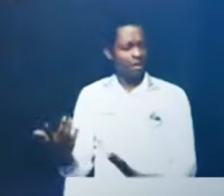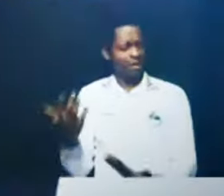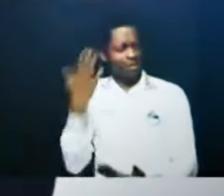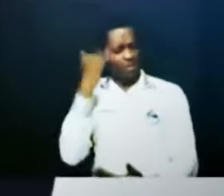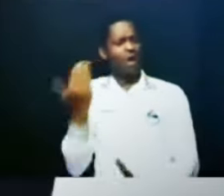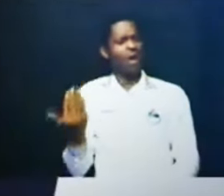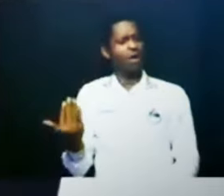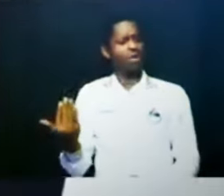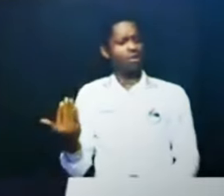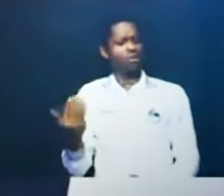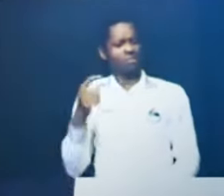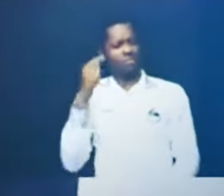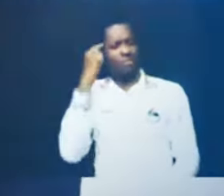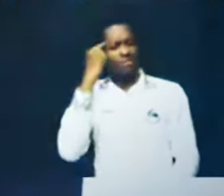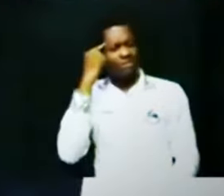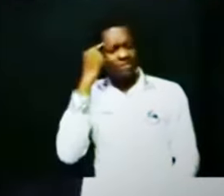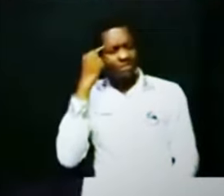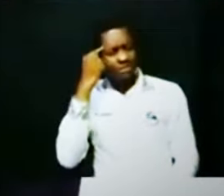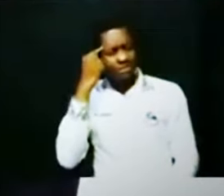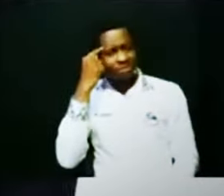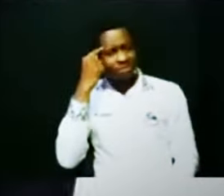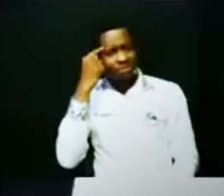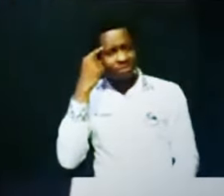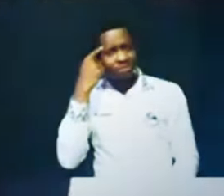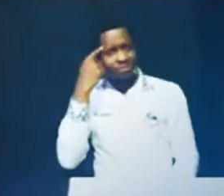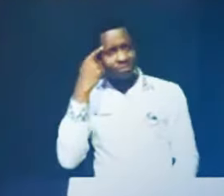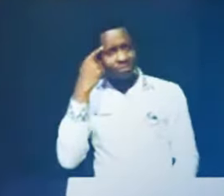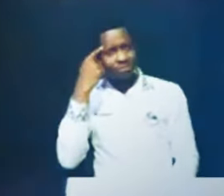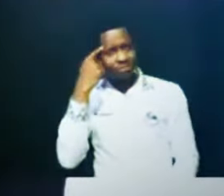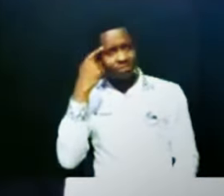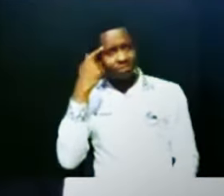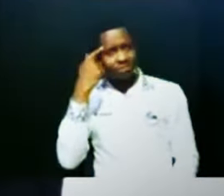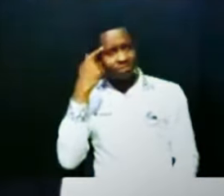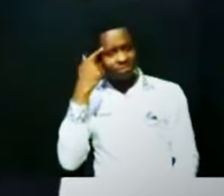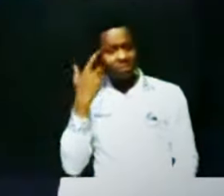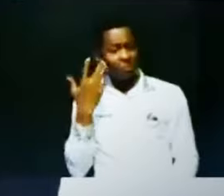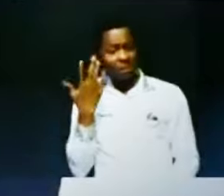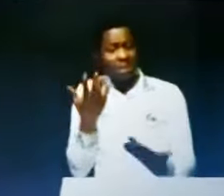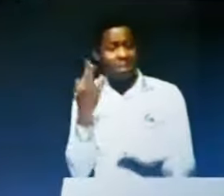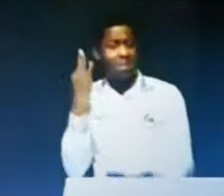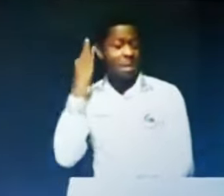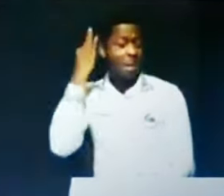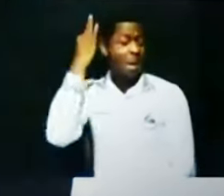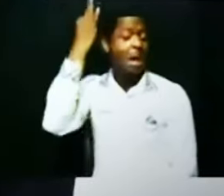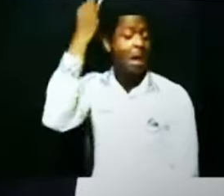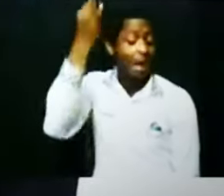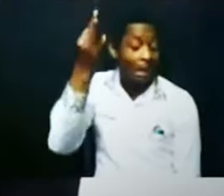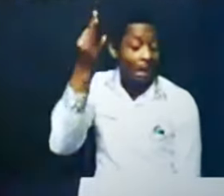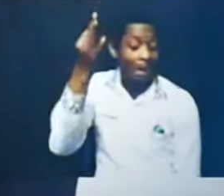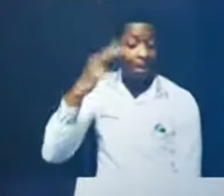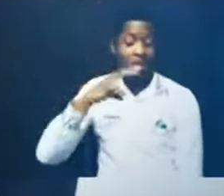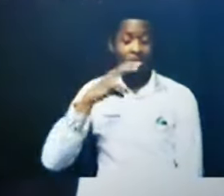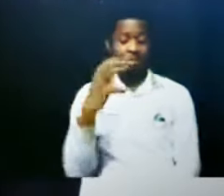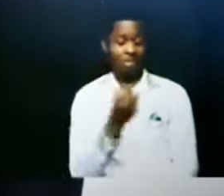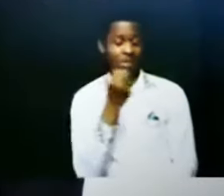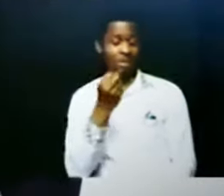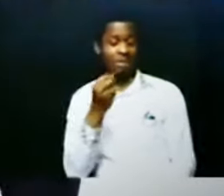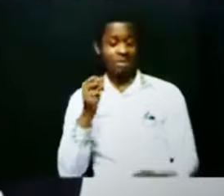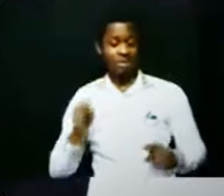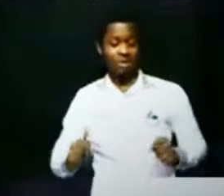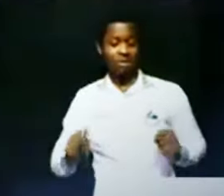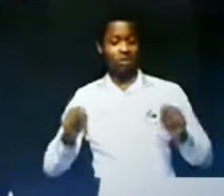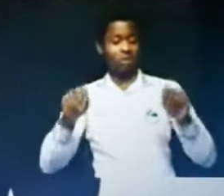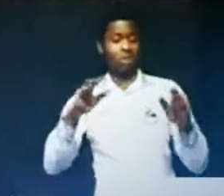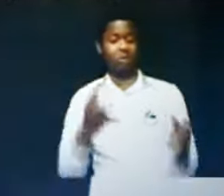taught. How much more you will get the throne.